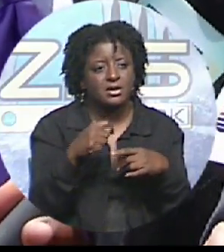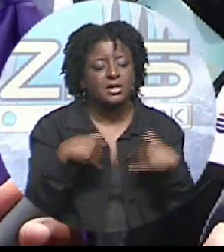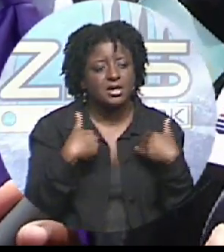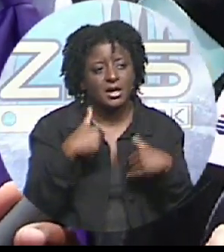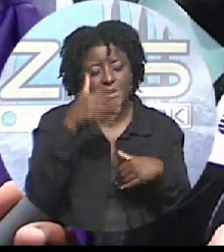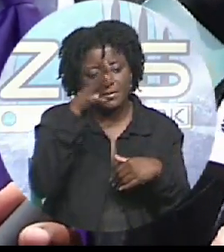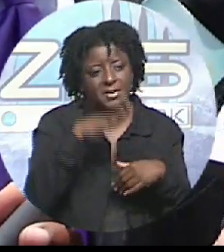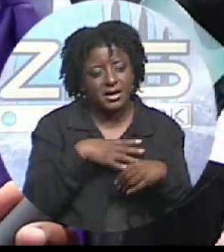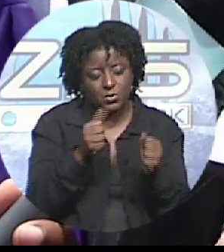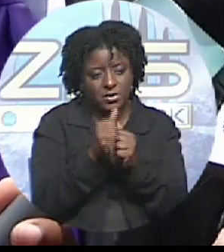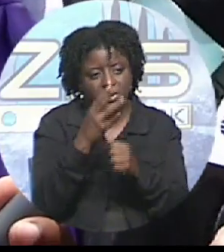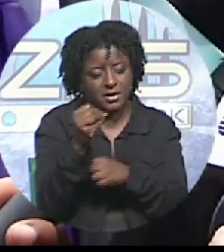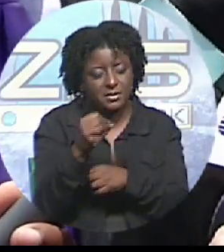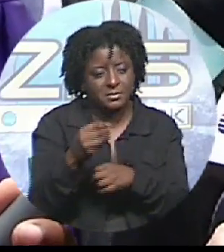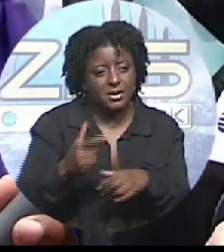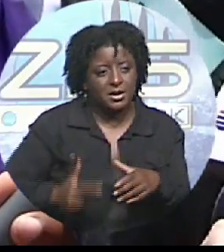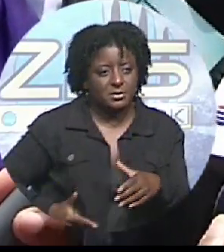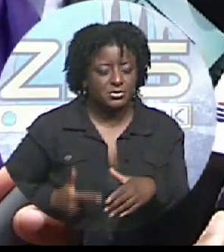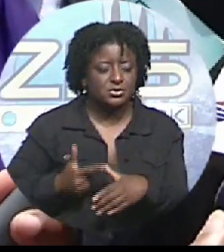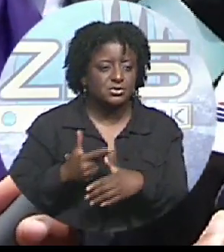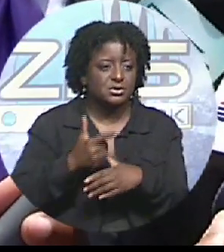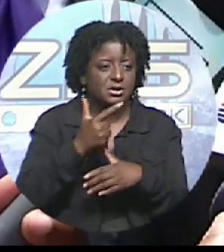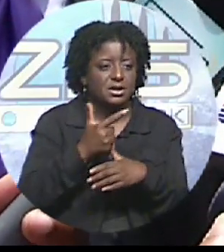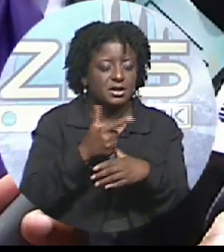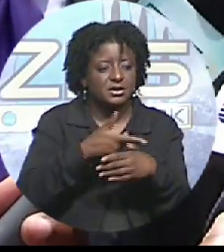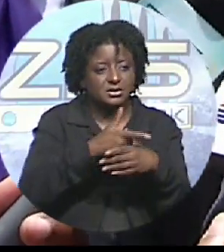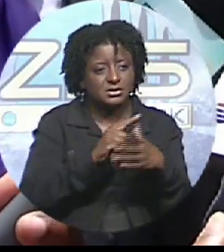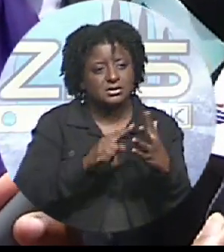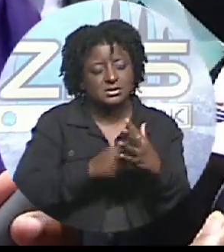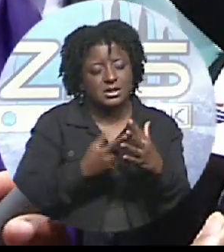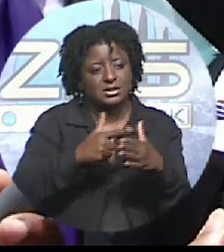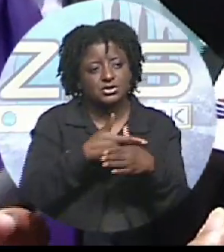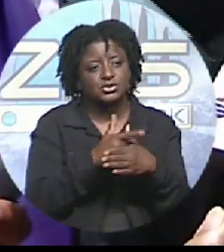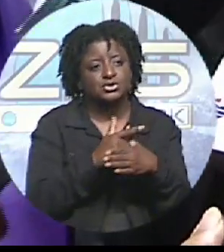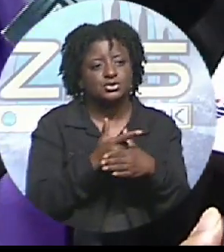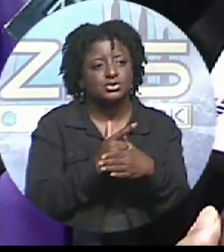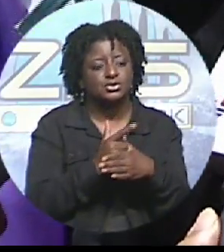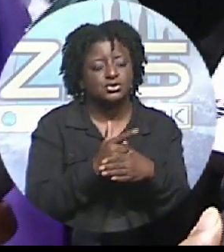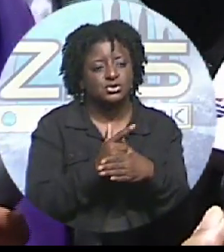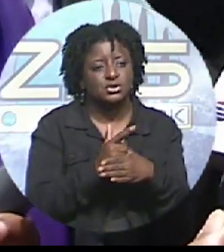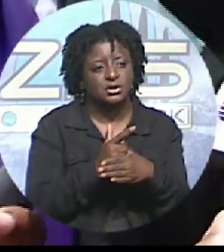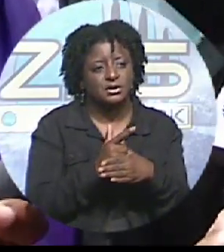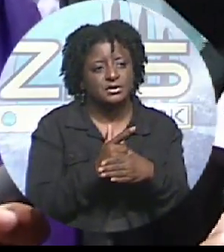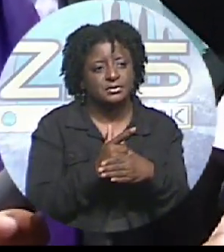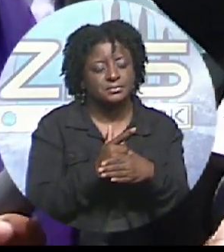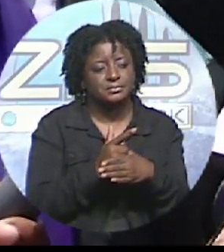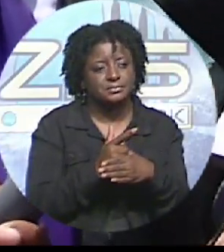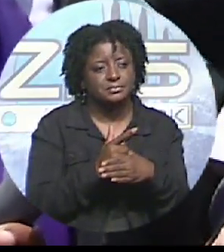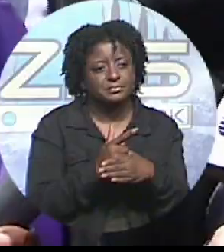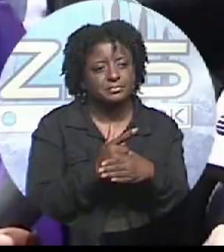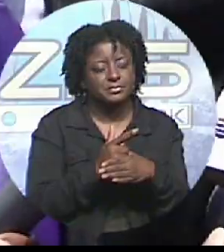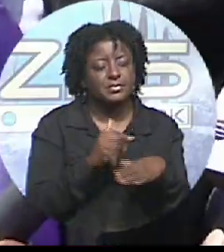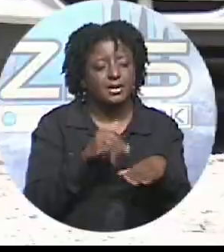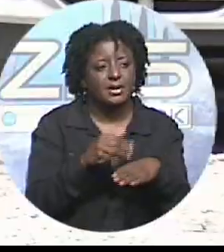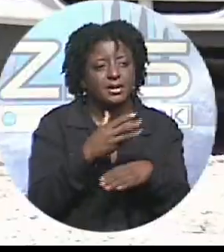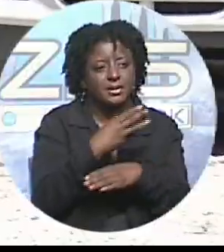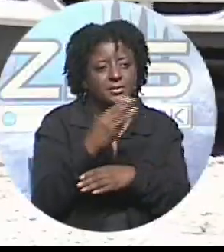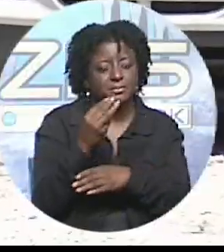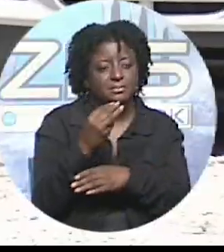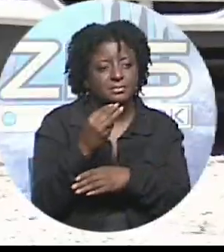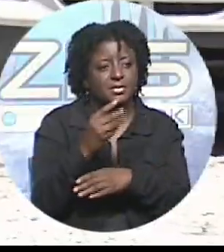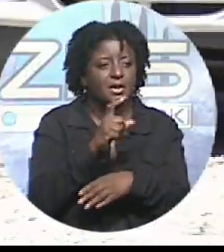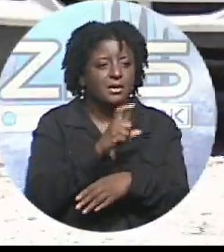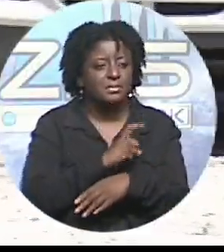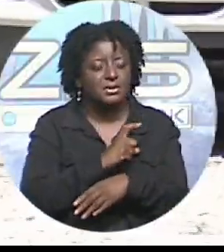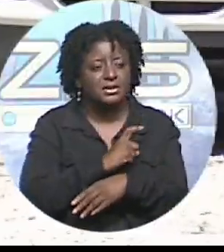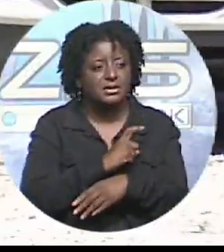produced a handgun and began discharging shots into his direction. Now, police